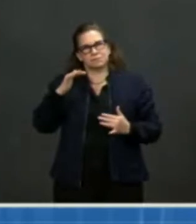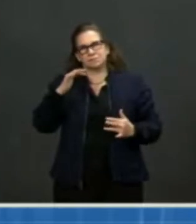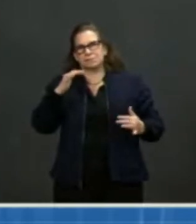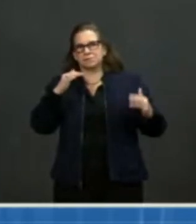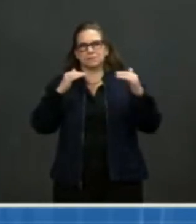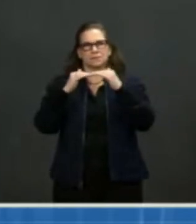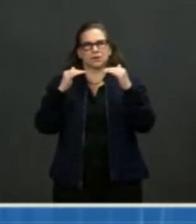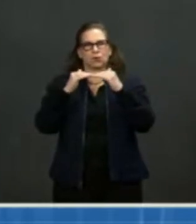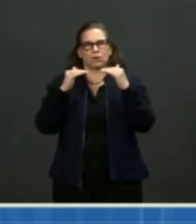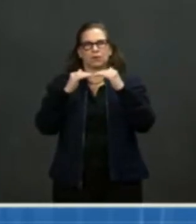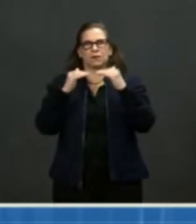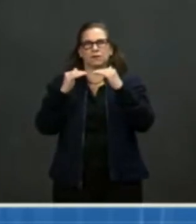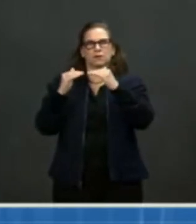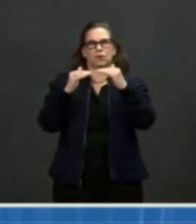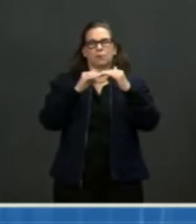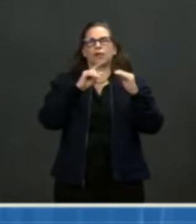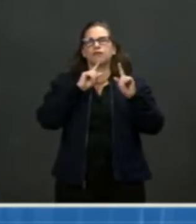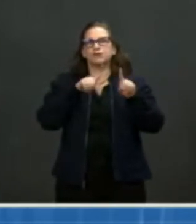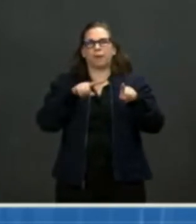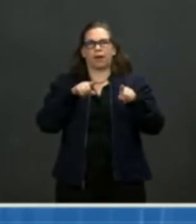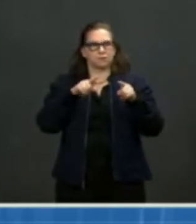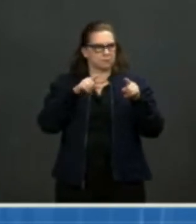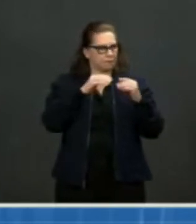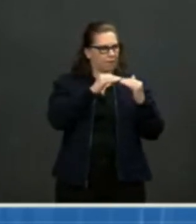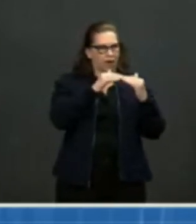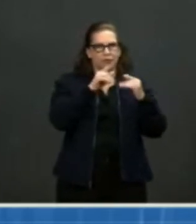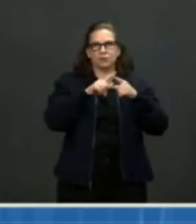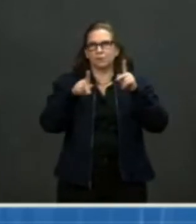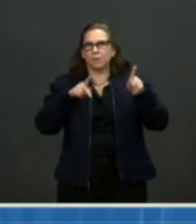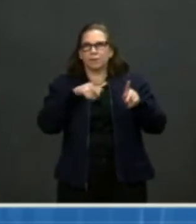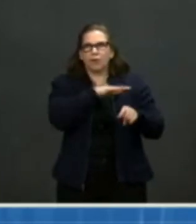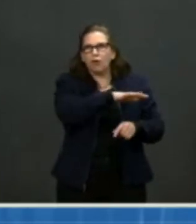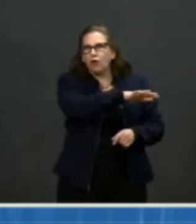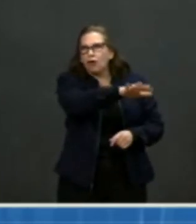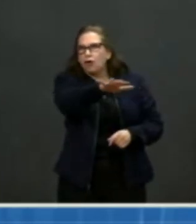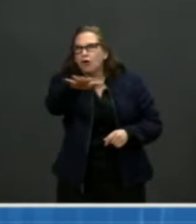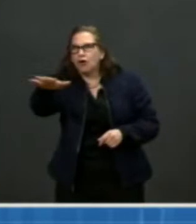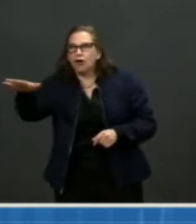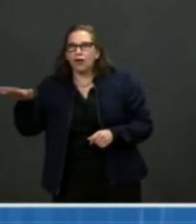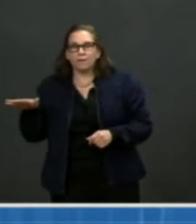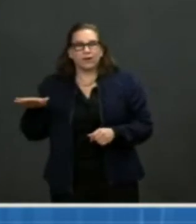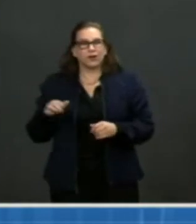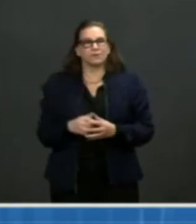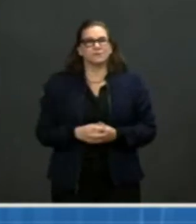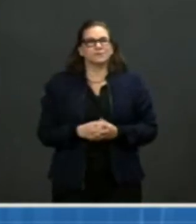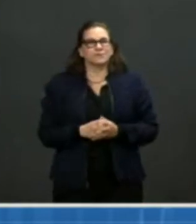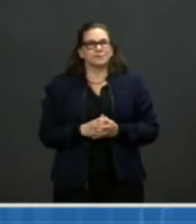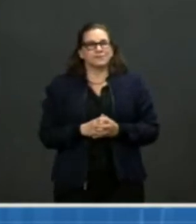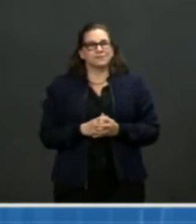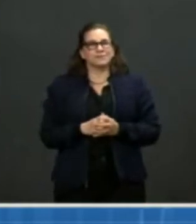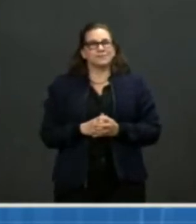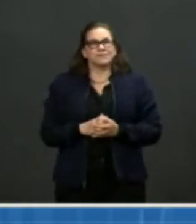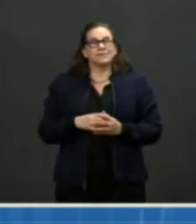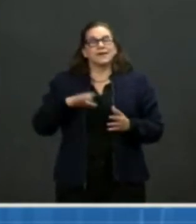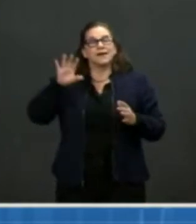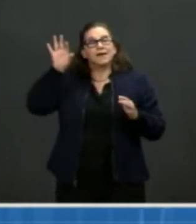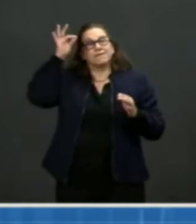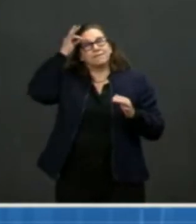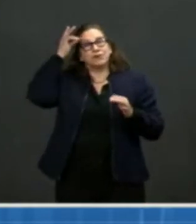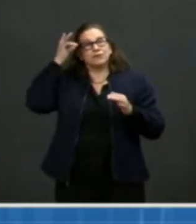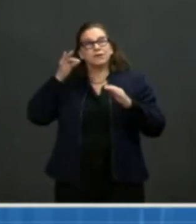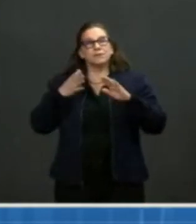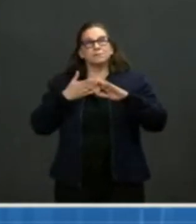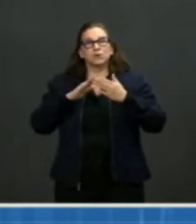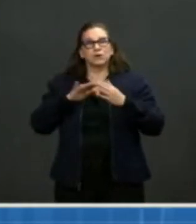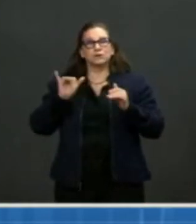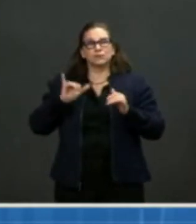will receive its first federal community vaccination site. The Yakima County CVC